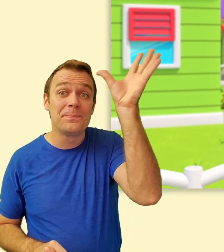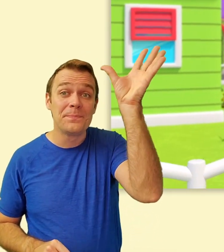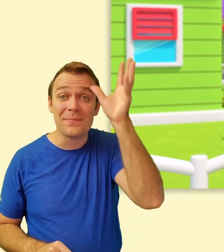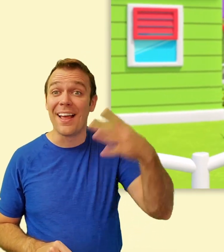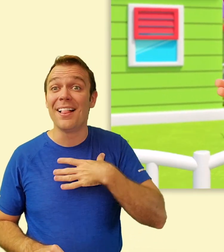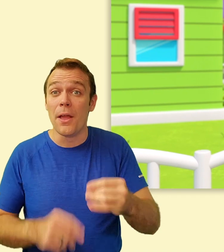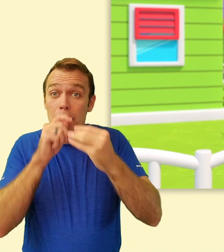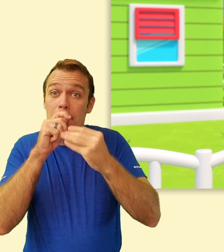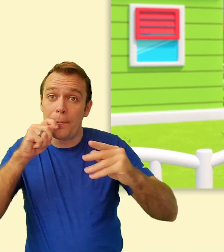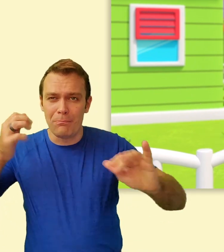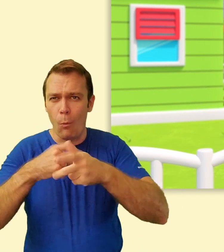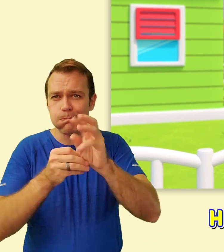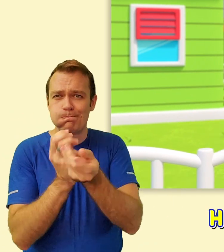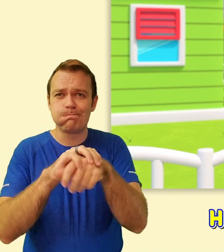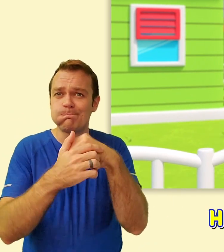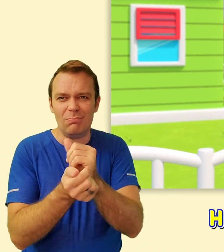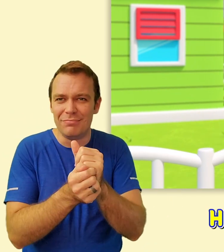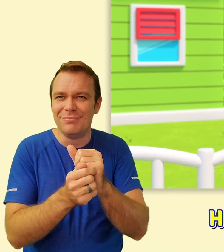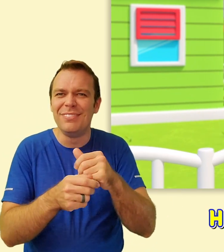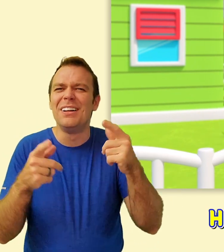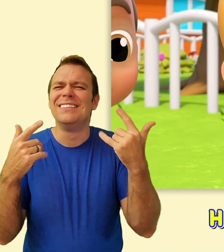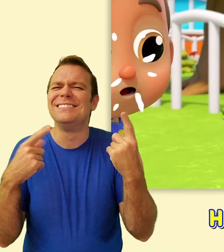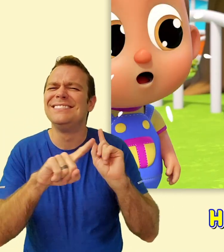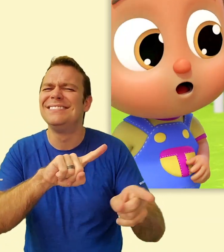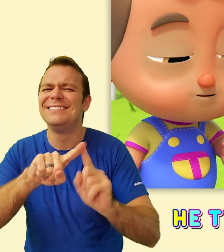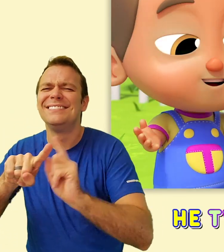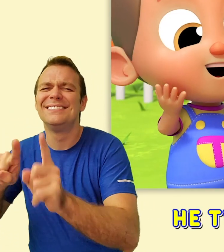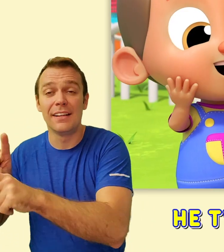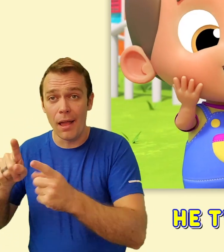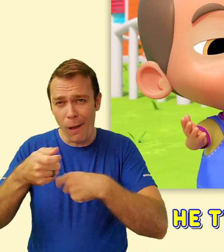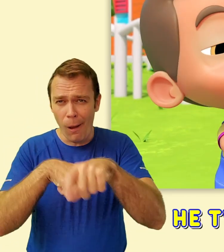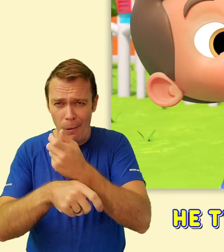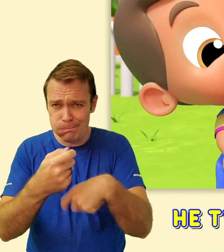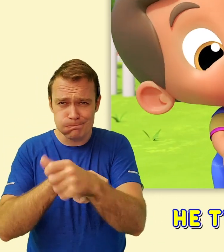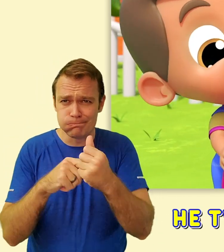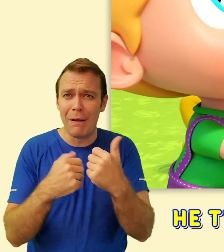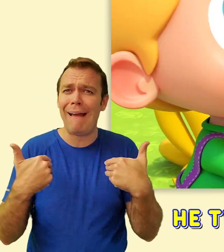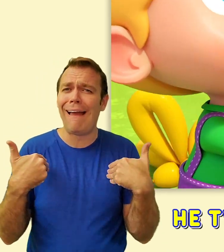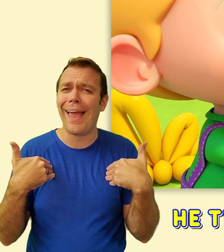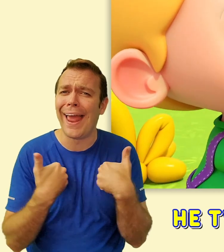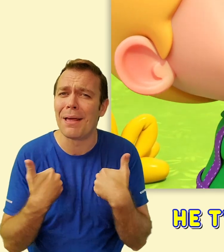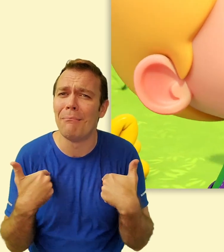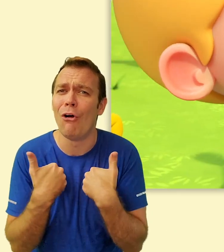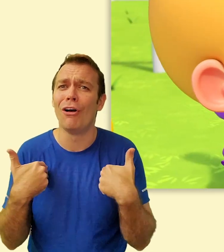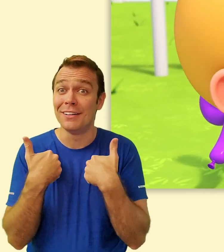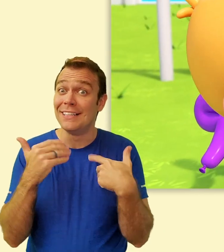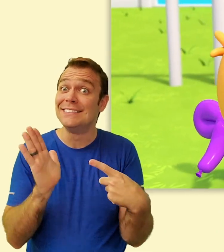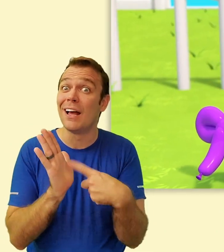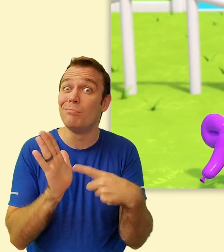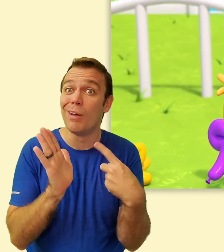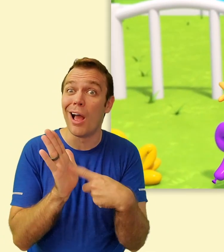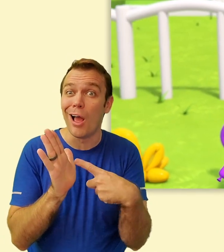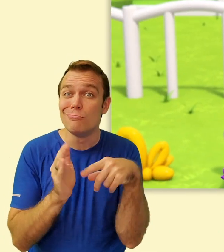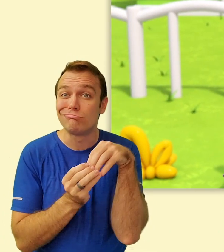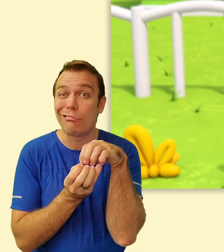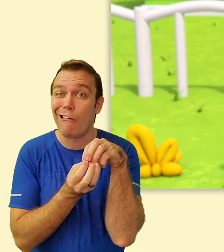Daddy likes to shape balloons. He makes us funny toys. He twists them into animals, and sometimes